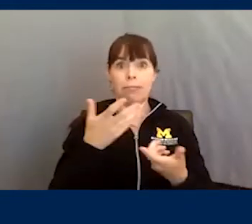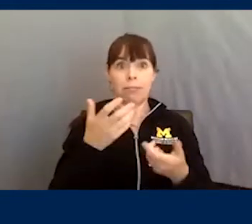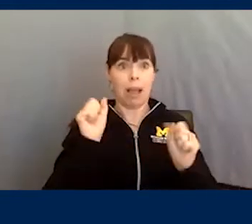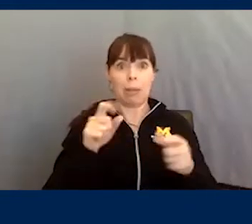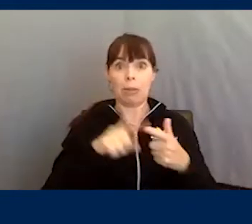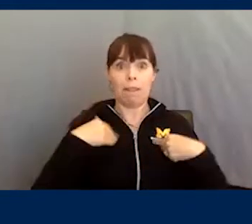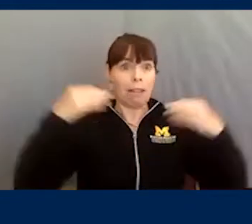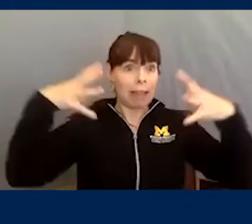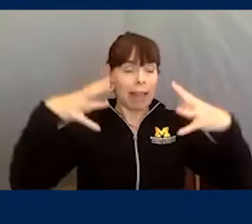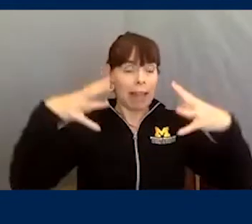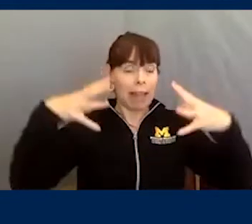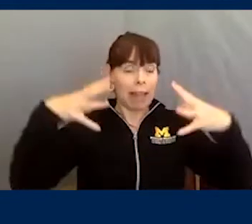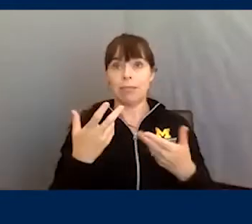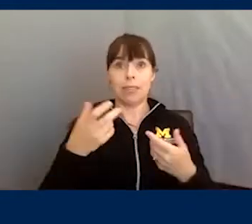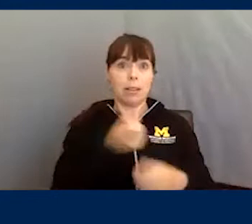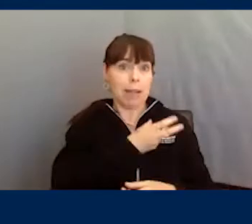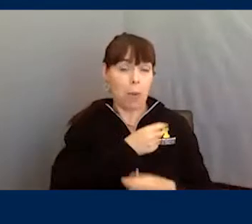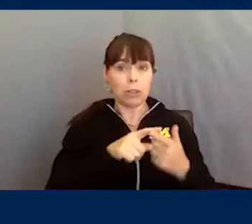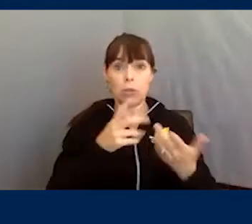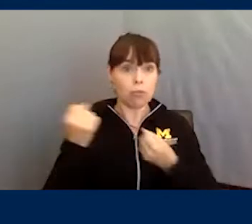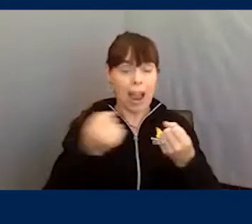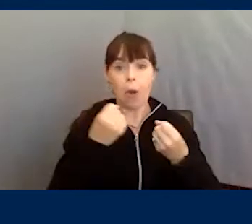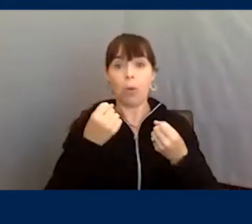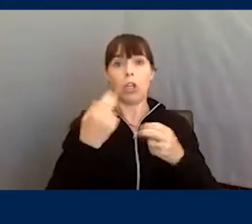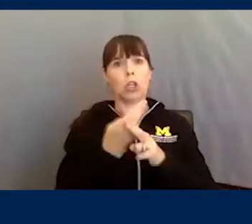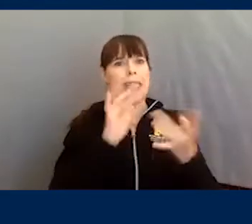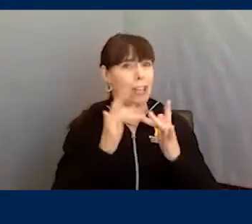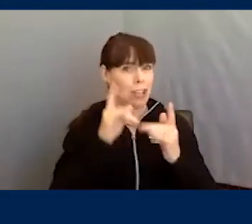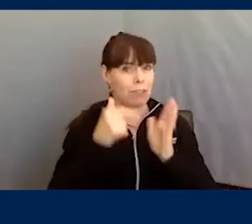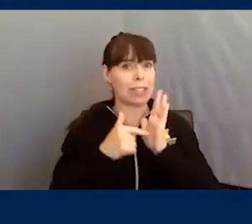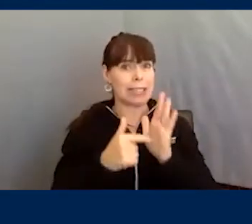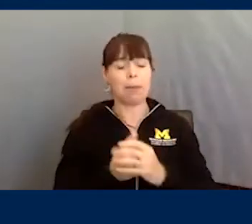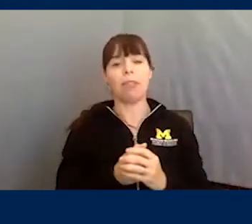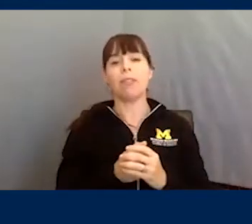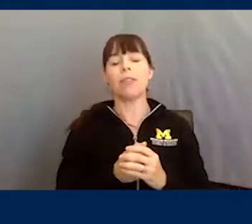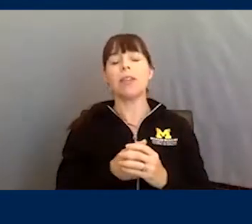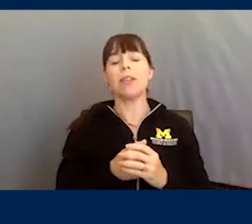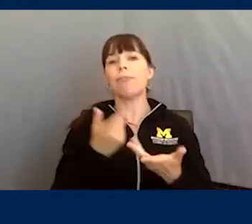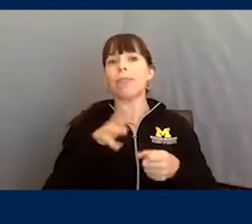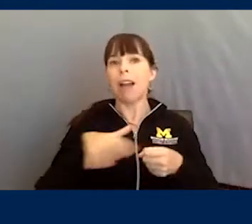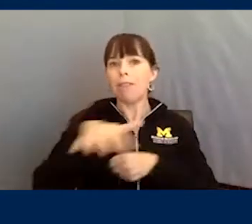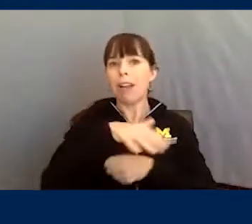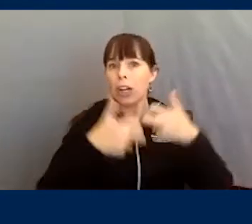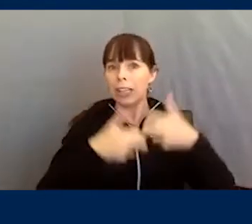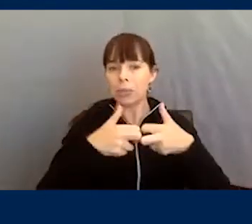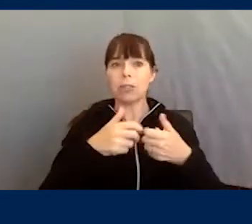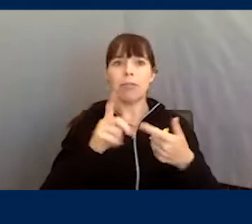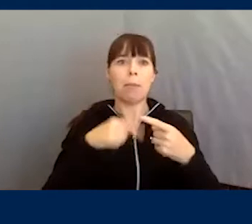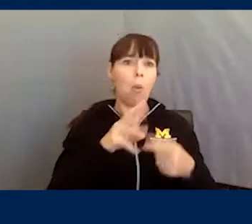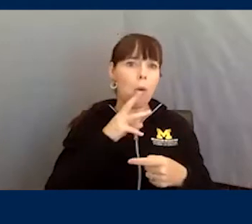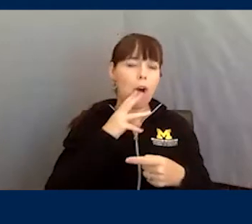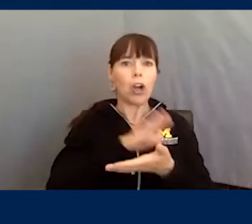and utilities to be able to get around and to use the internet, for example. And environmental issues, water,